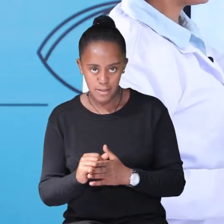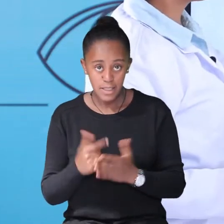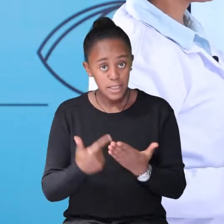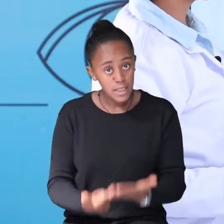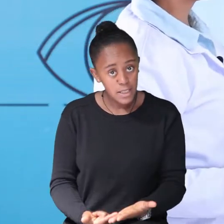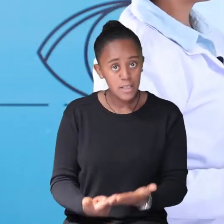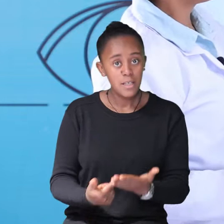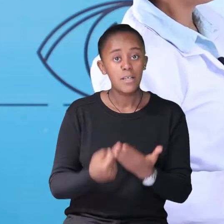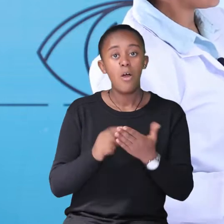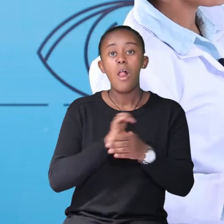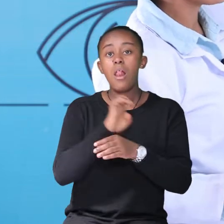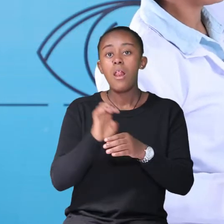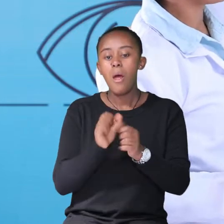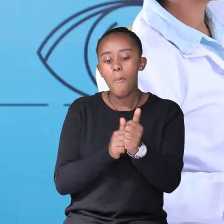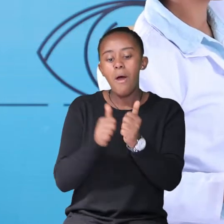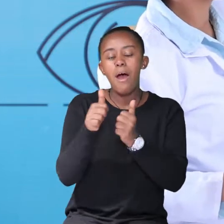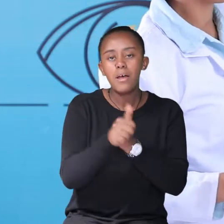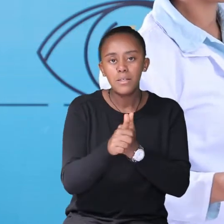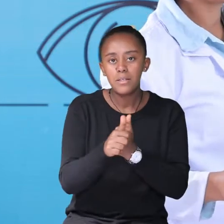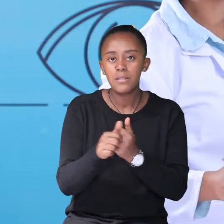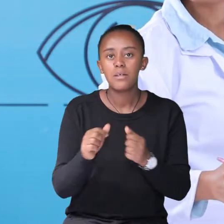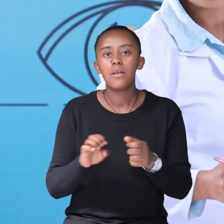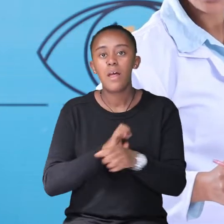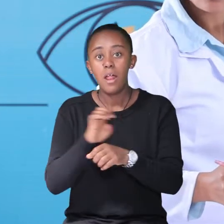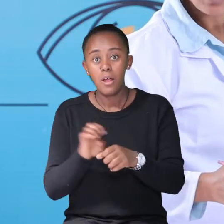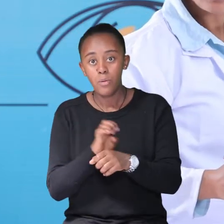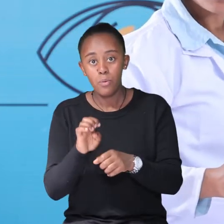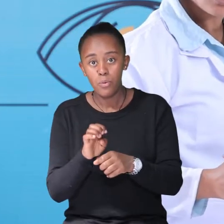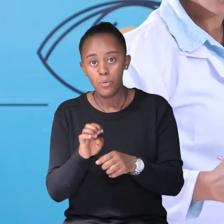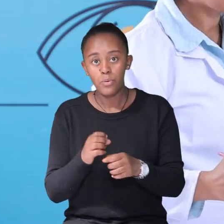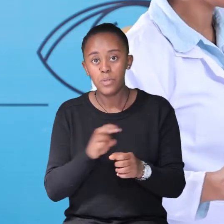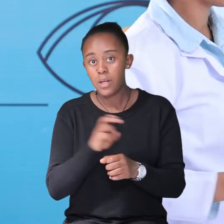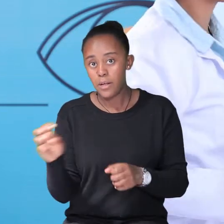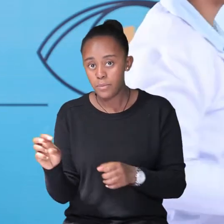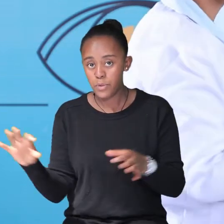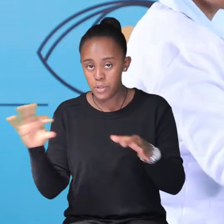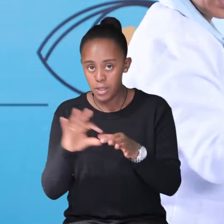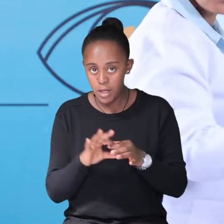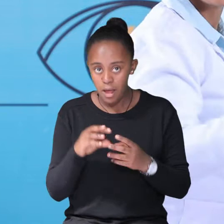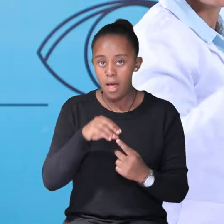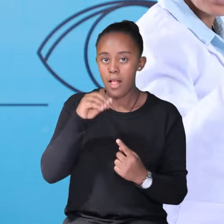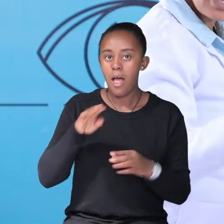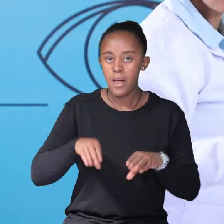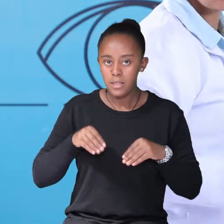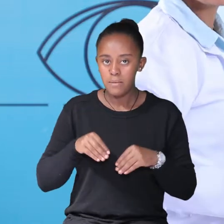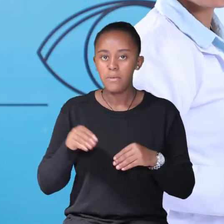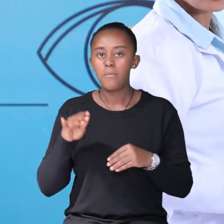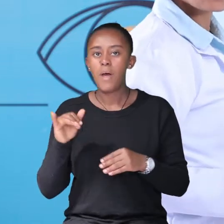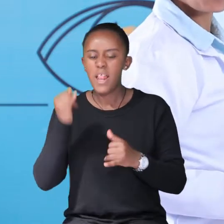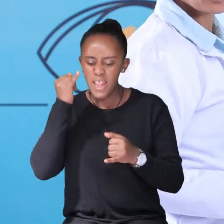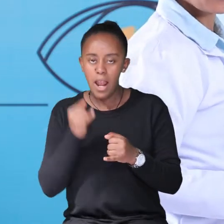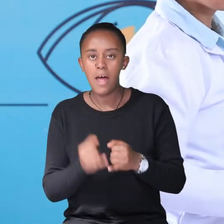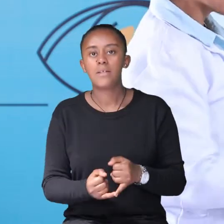These electrons will pass electron transport chain until they are accepted by the last